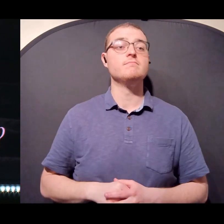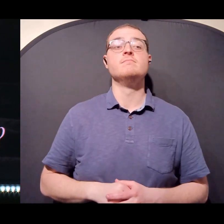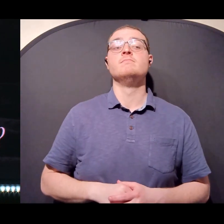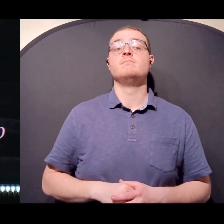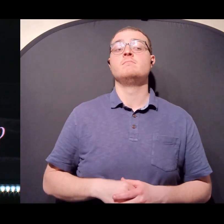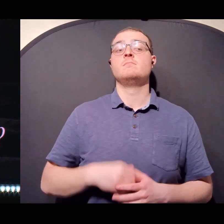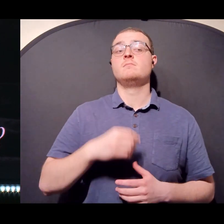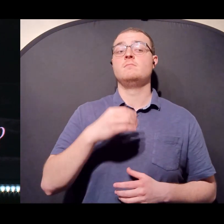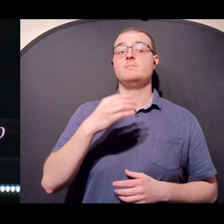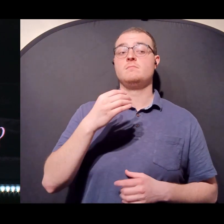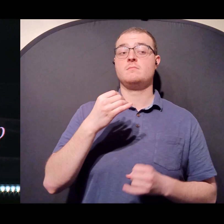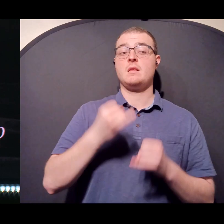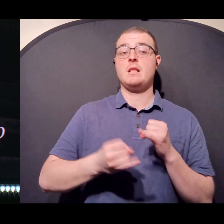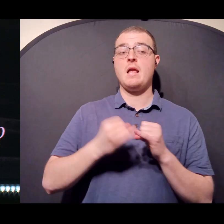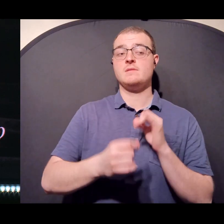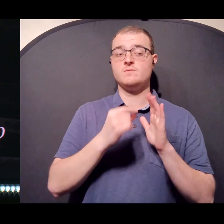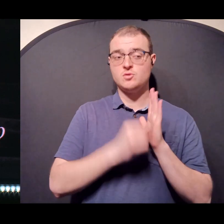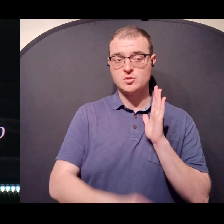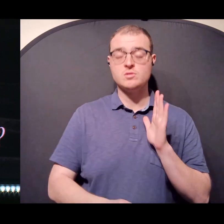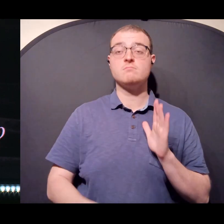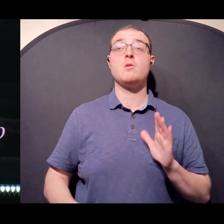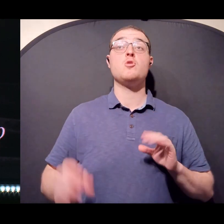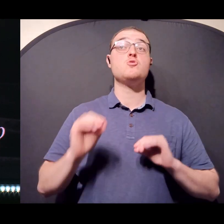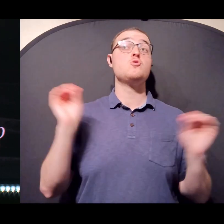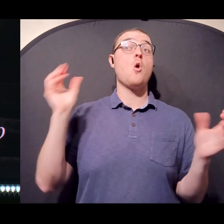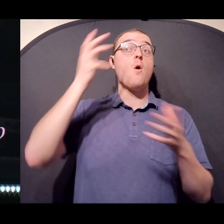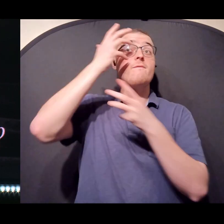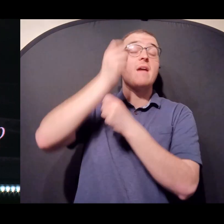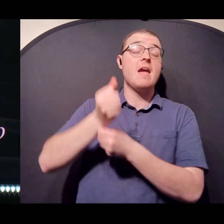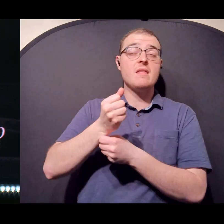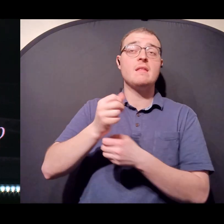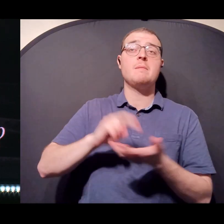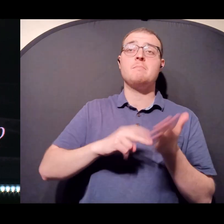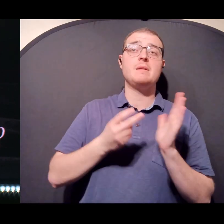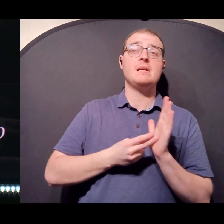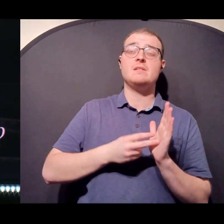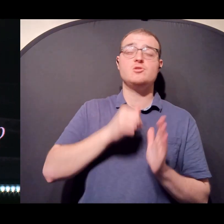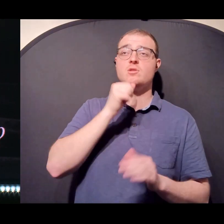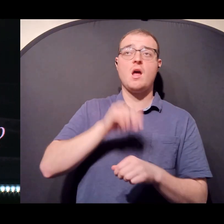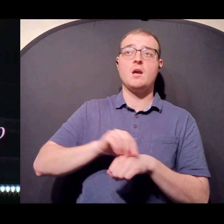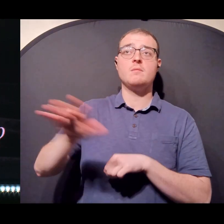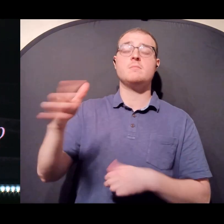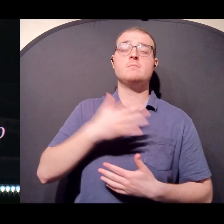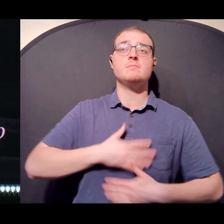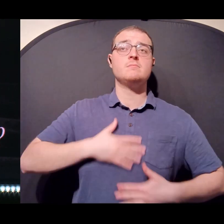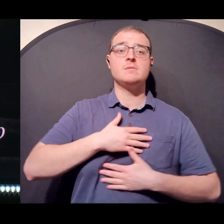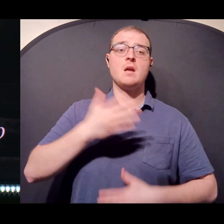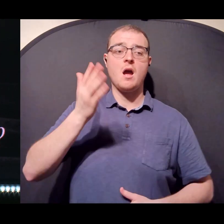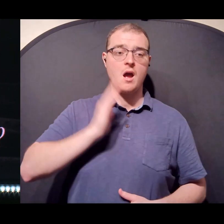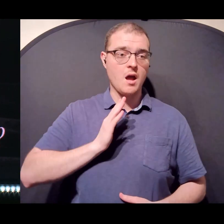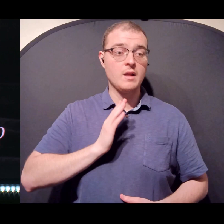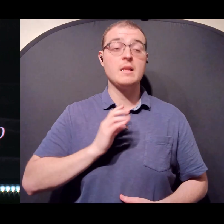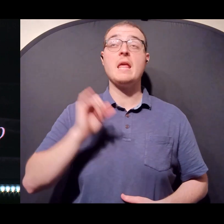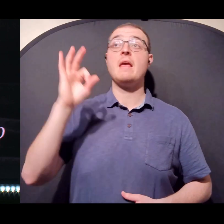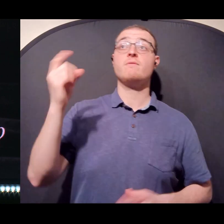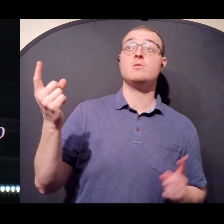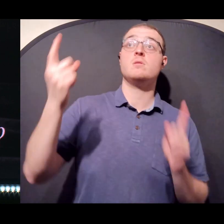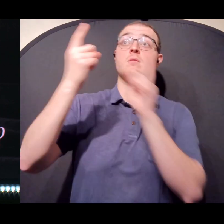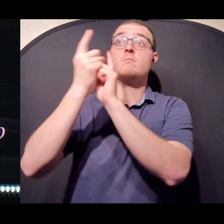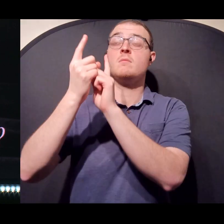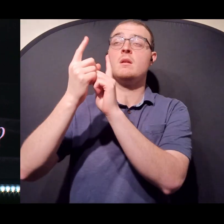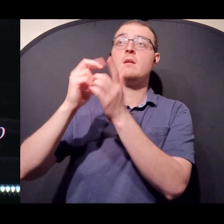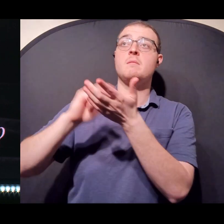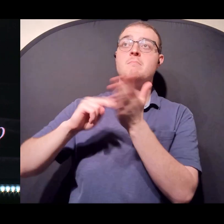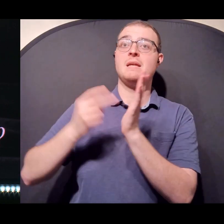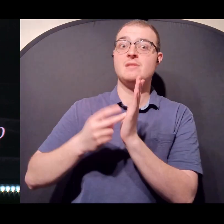It's my last verse. And without faith, it is impossible to please God, because anyone who comes to him must